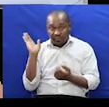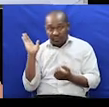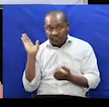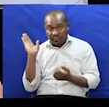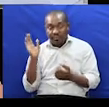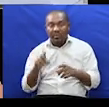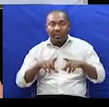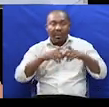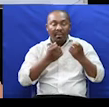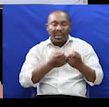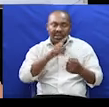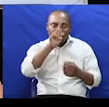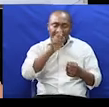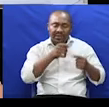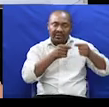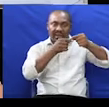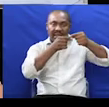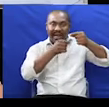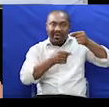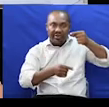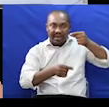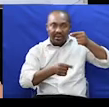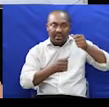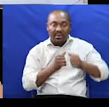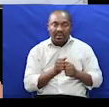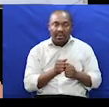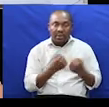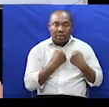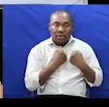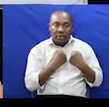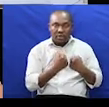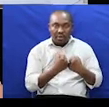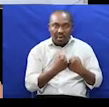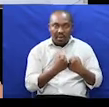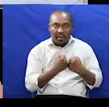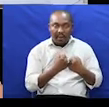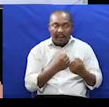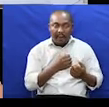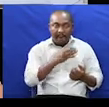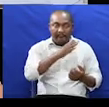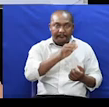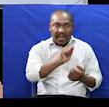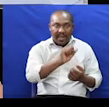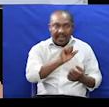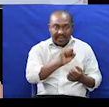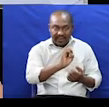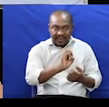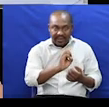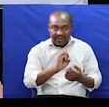what if I'm titrating the strong base versus weak